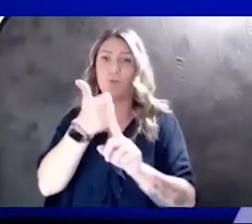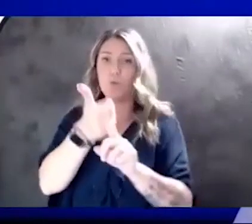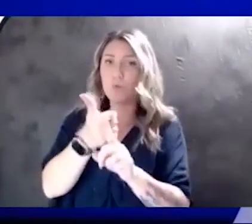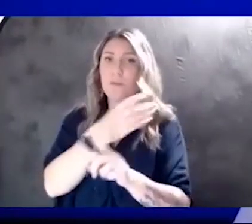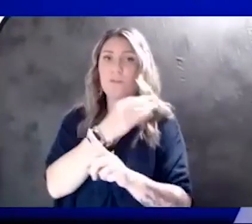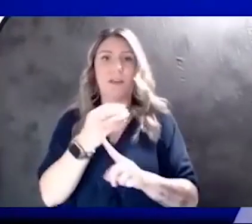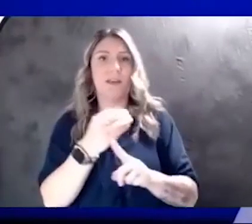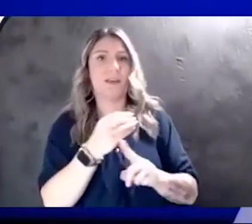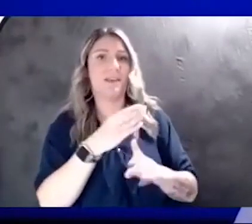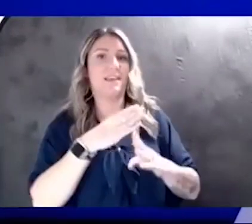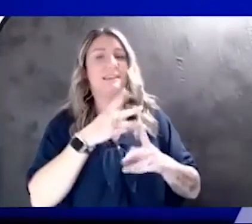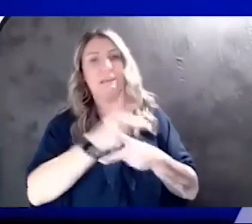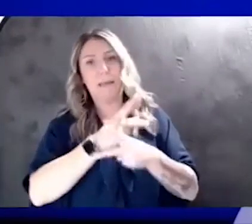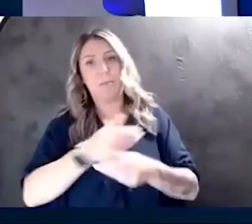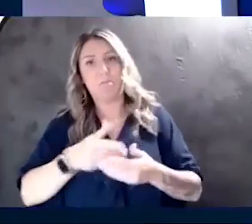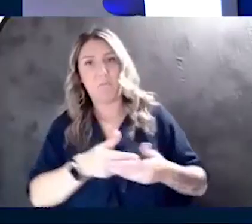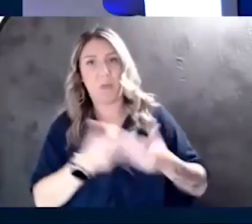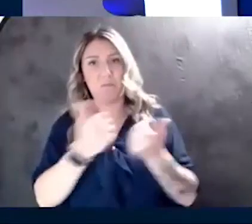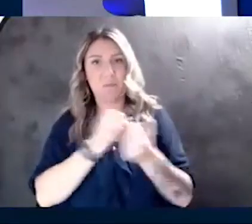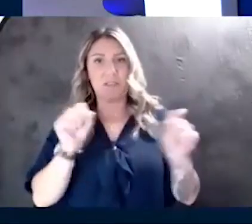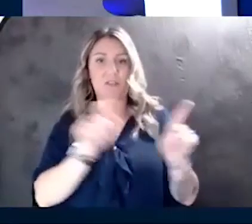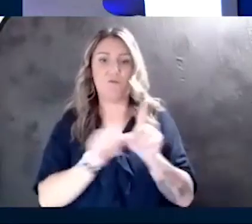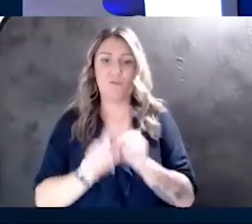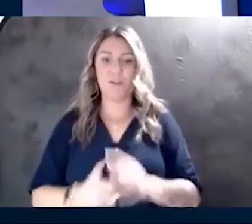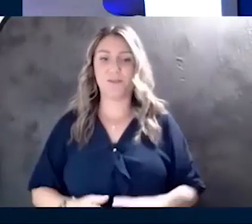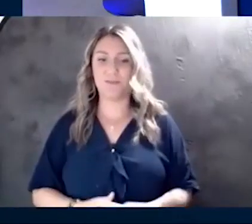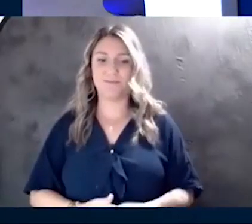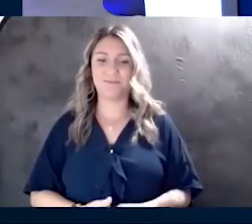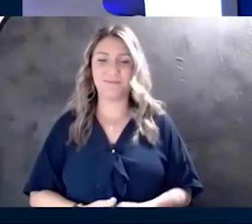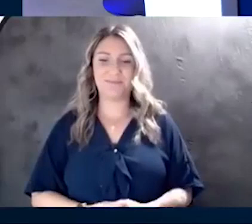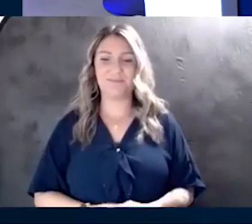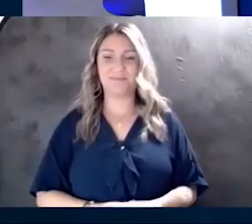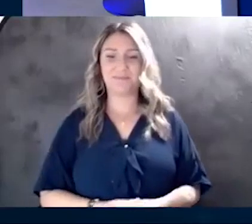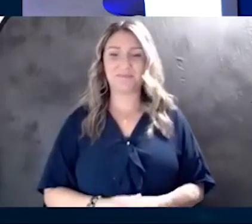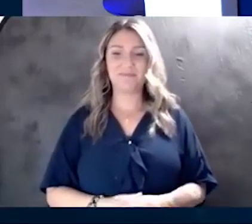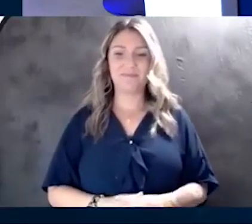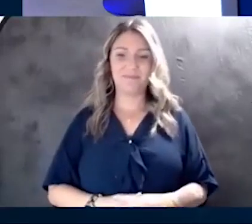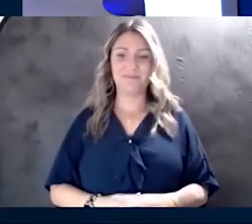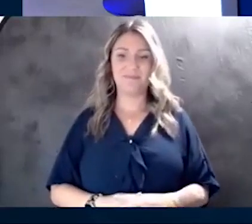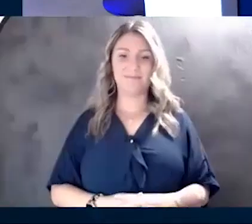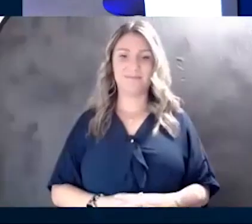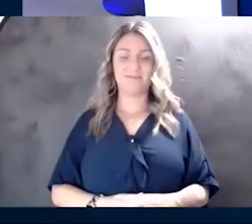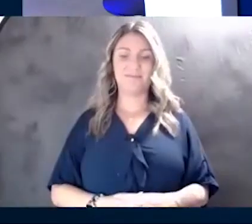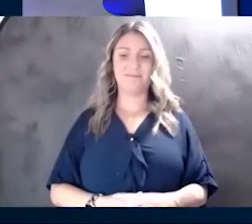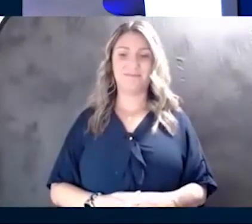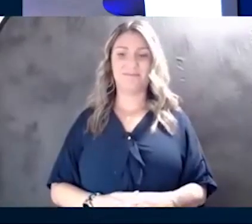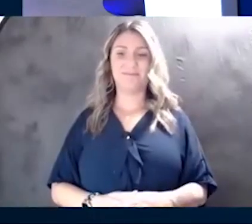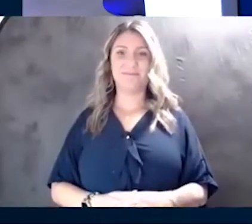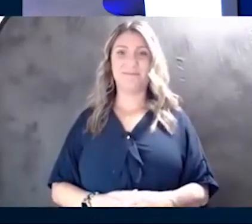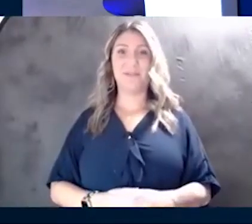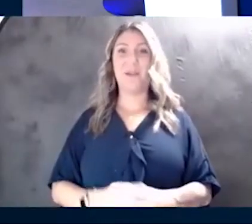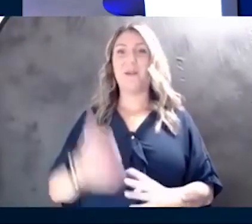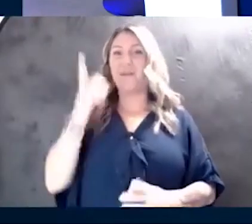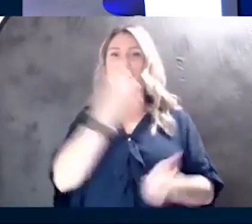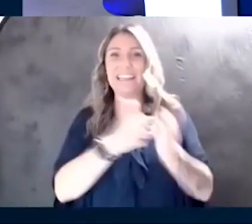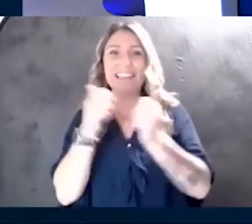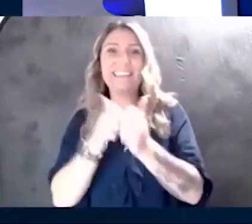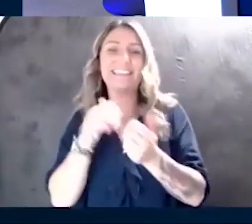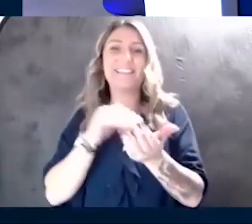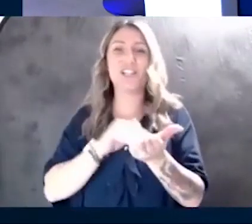baby safe as well. Yeah. And one question each for the doctors.